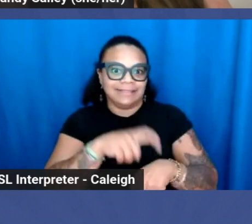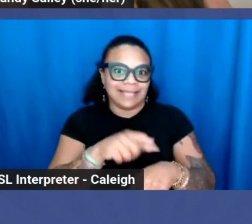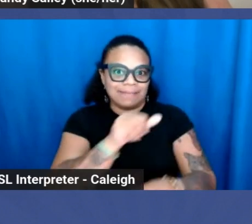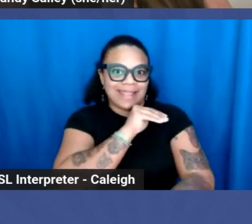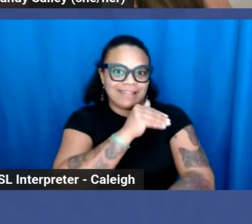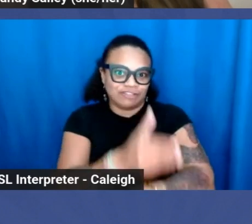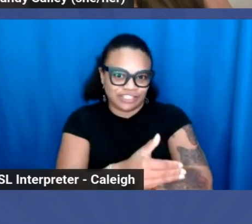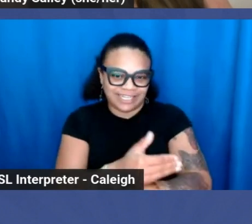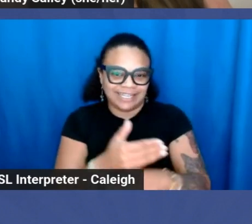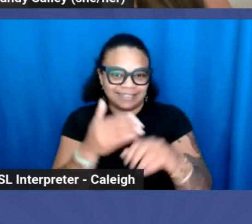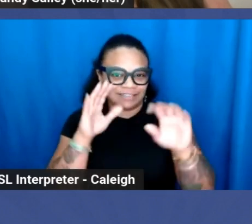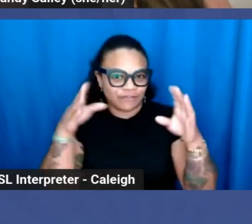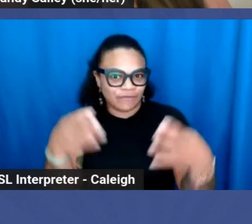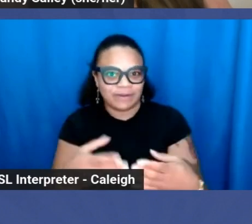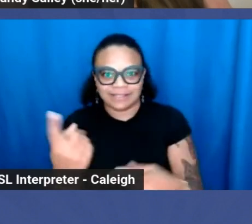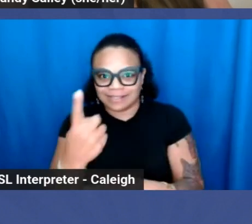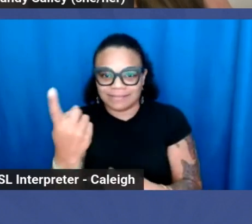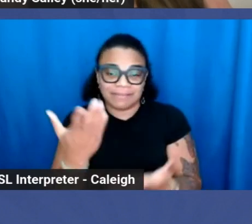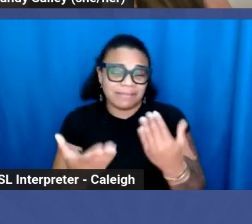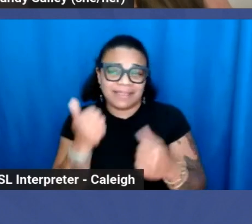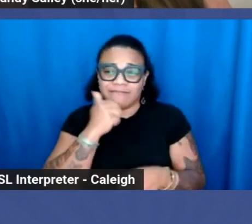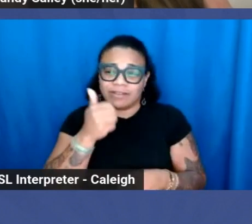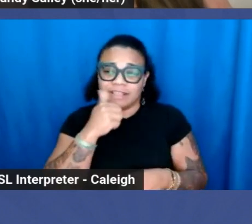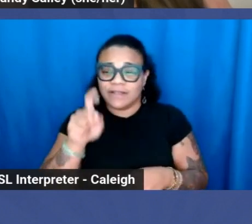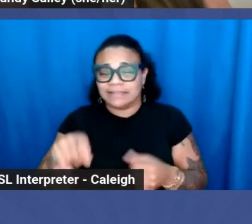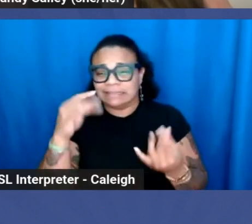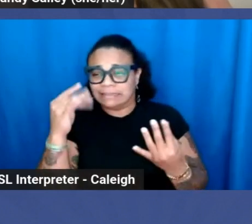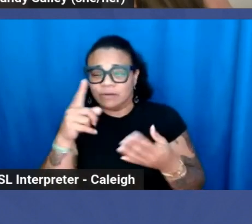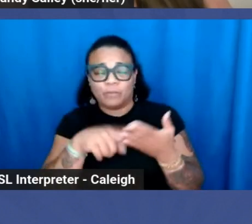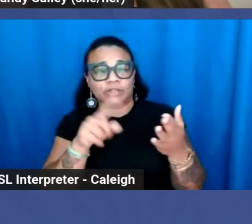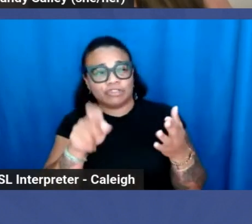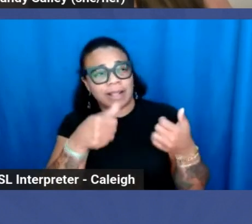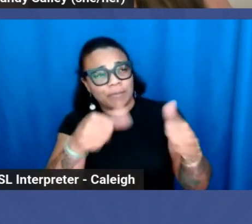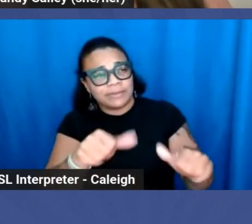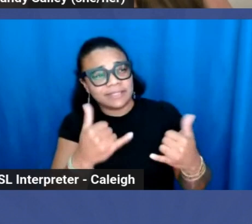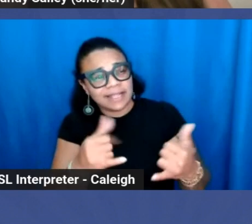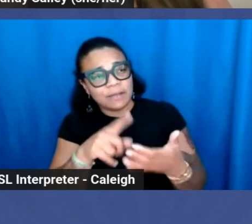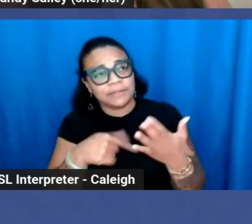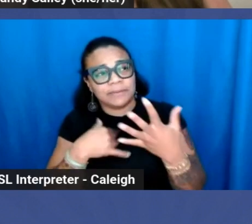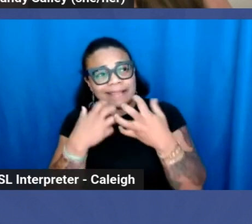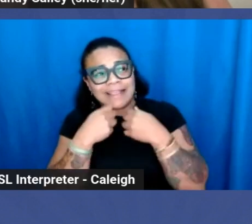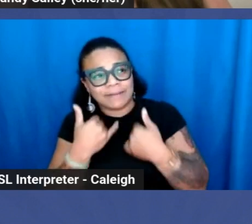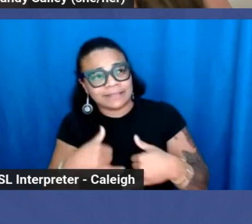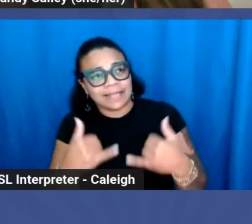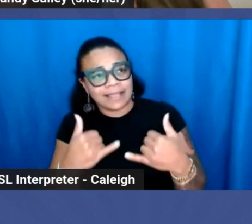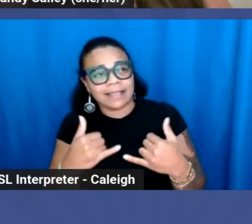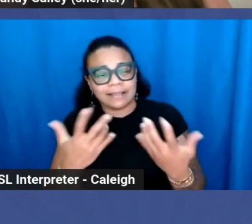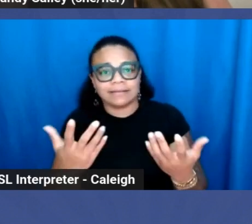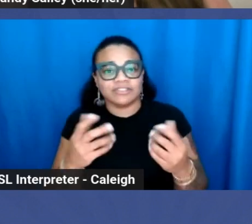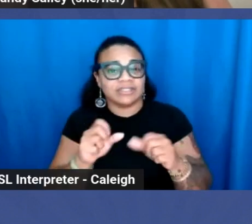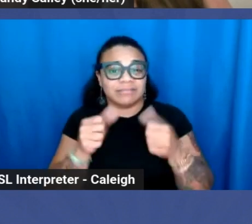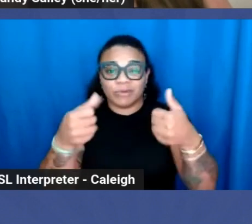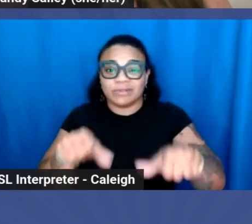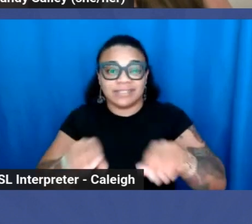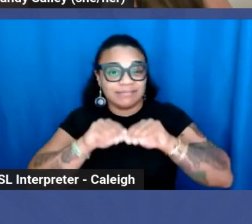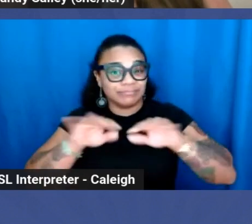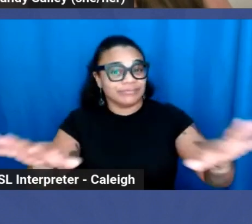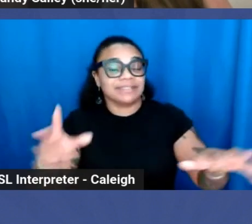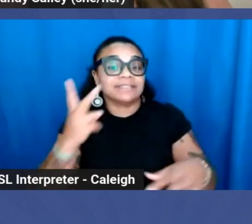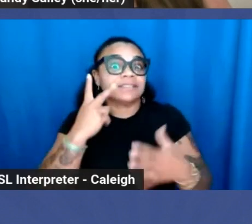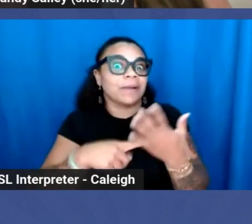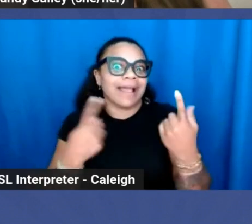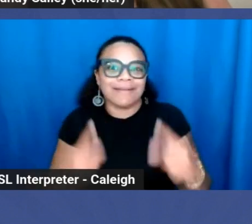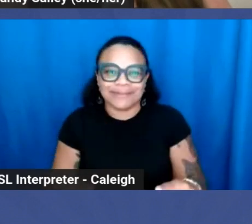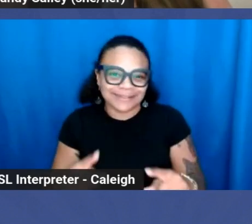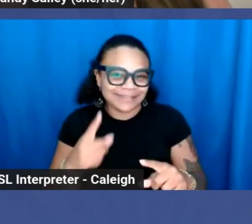that it might just be every day. You're like, what do I need to post about today? What do I care about today? Just like sending something out into the world and seeing what happens.